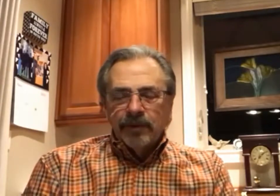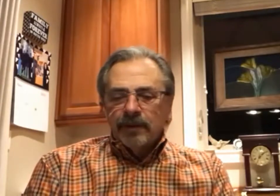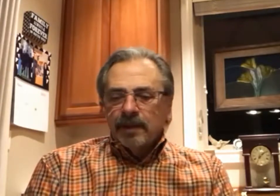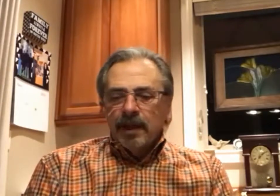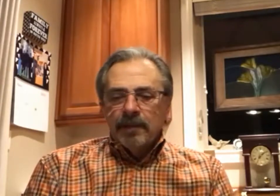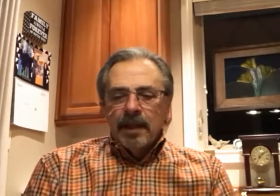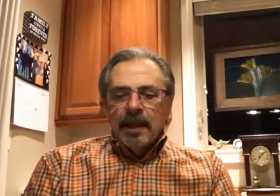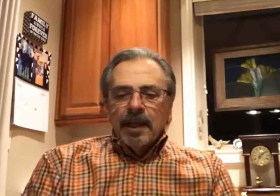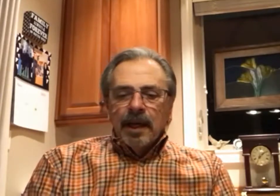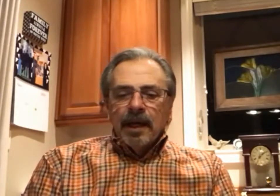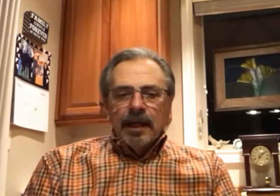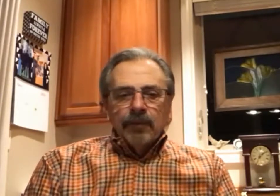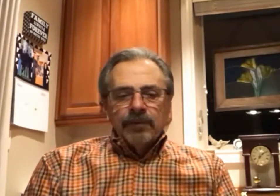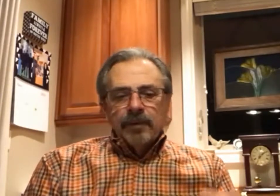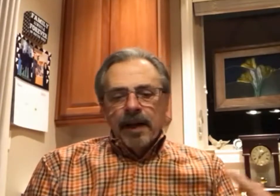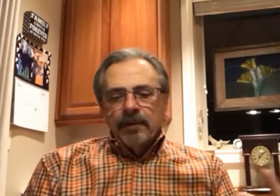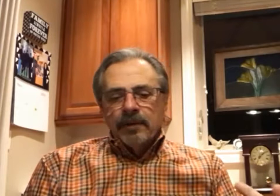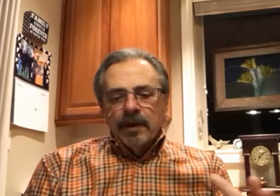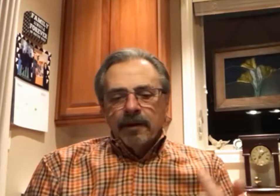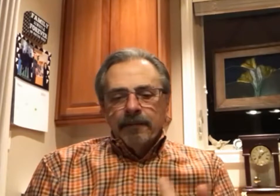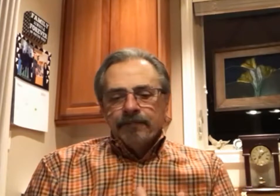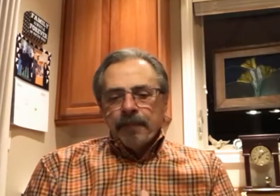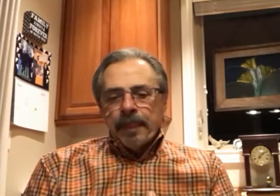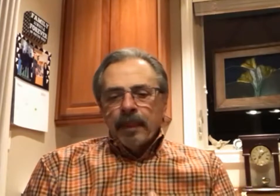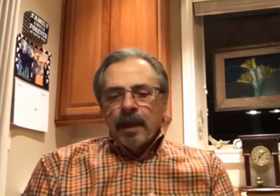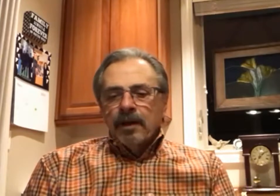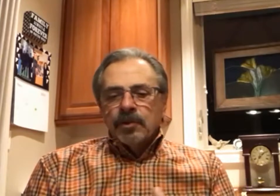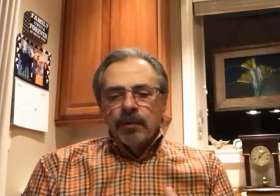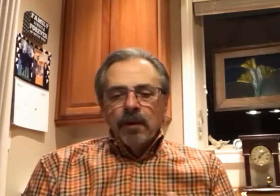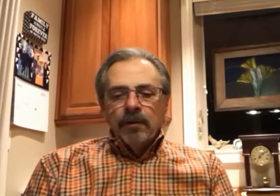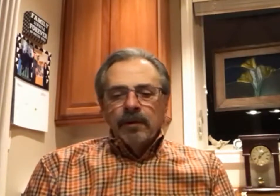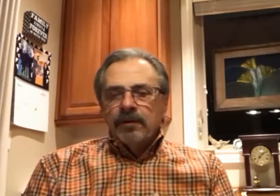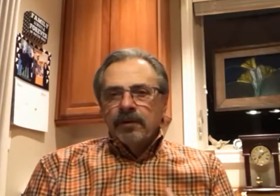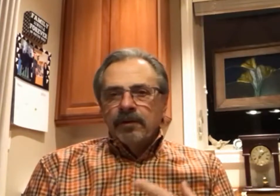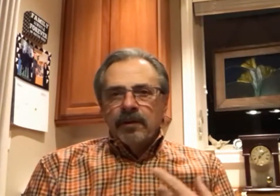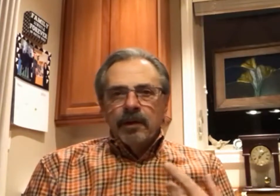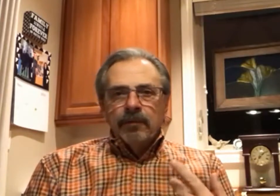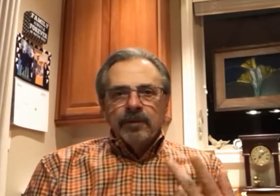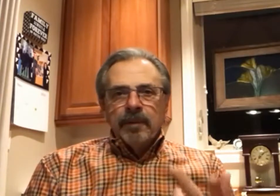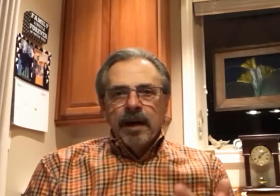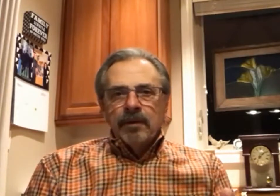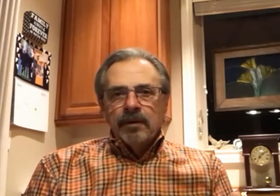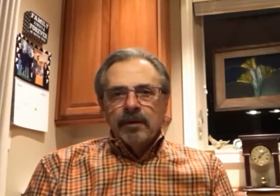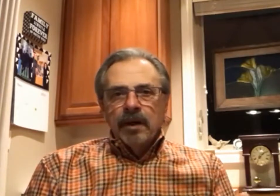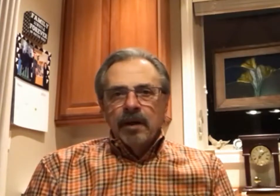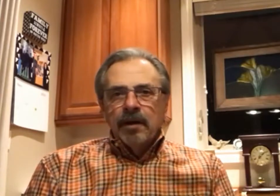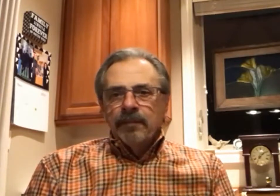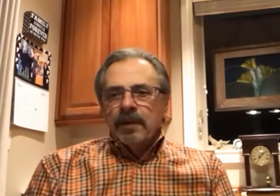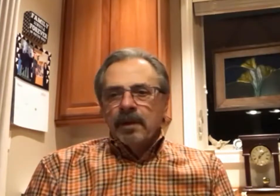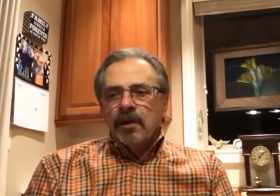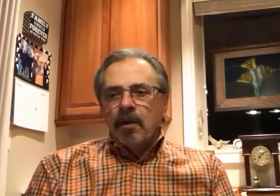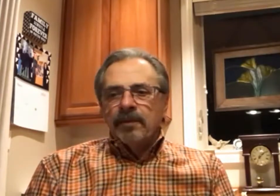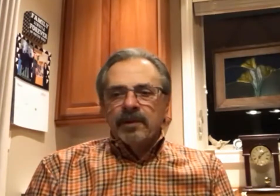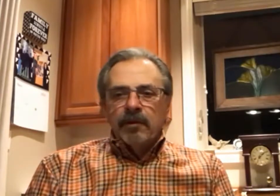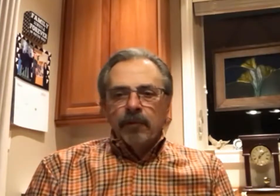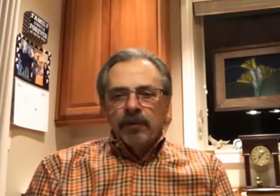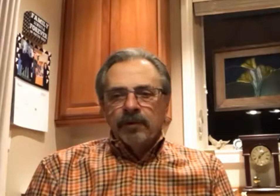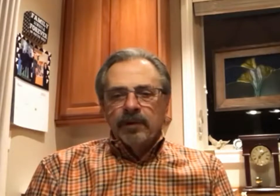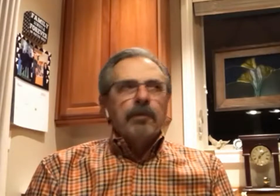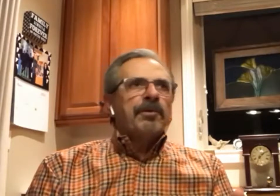consumed most of the time. It was about tree ordinances. It was about